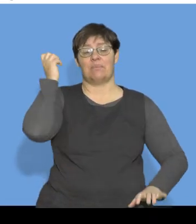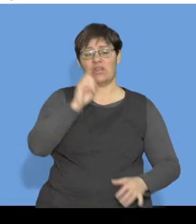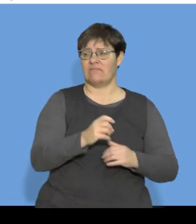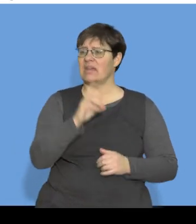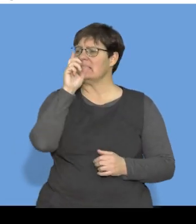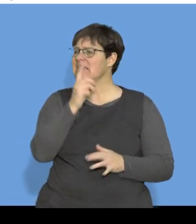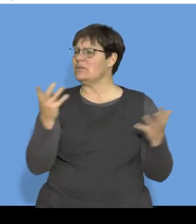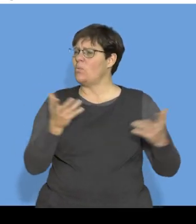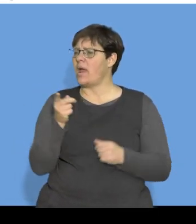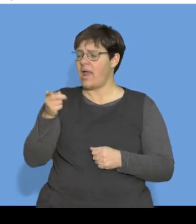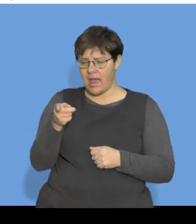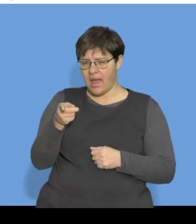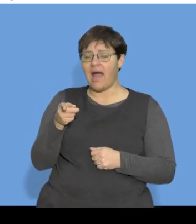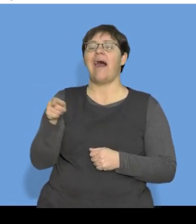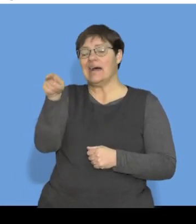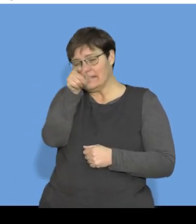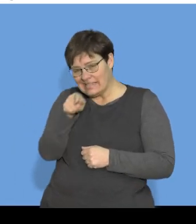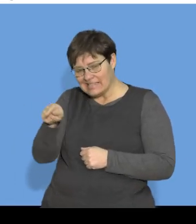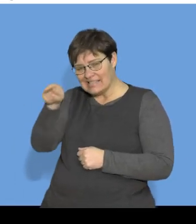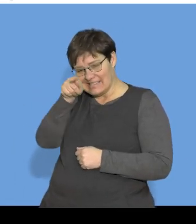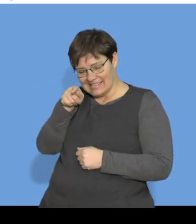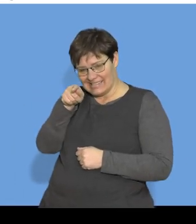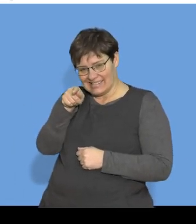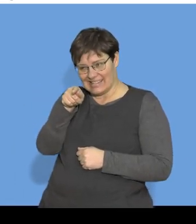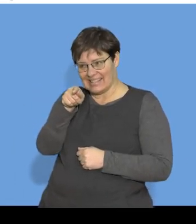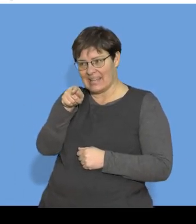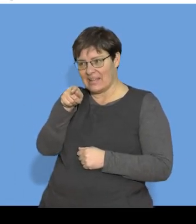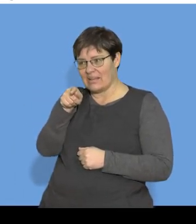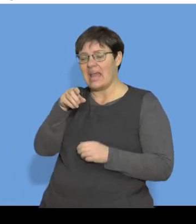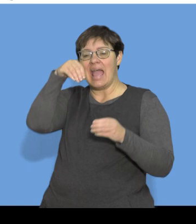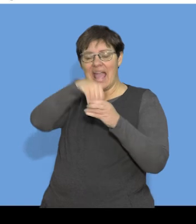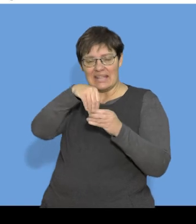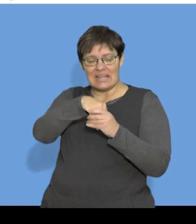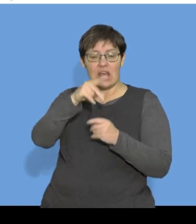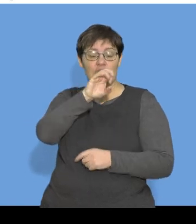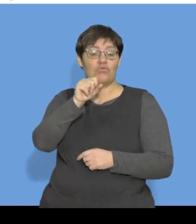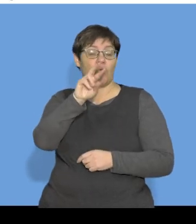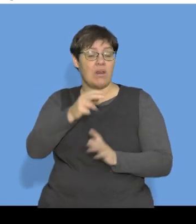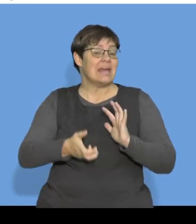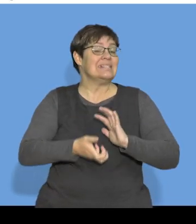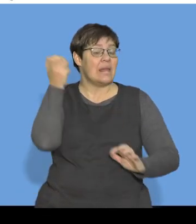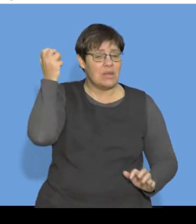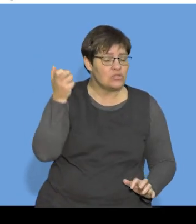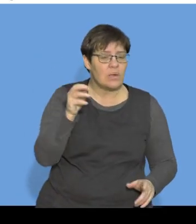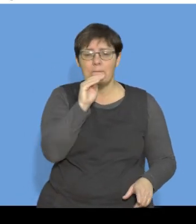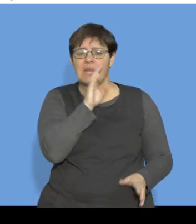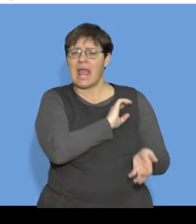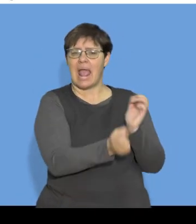damaged, where's part D? We are talking about this part D, the interneuron. If it is